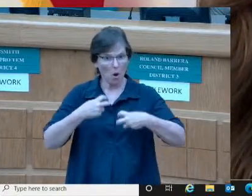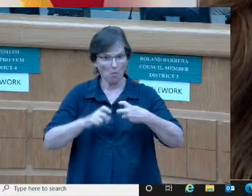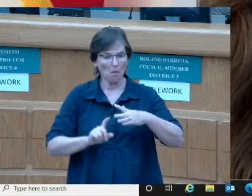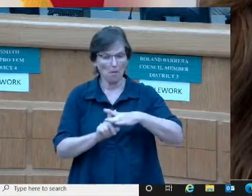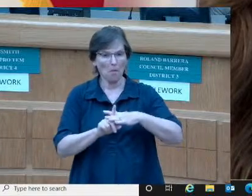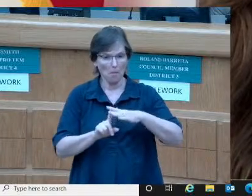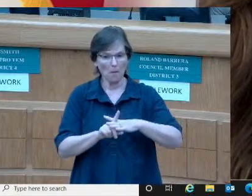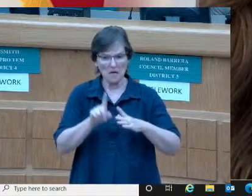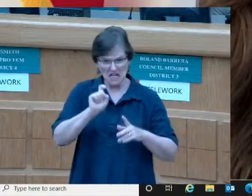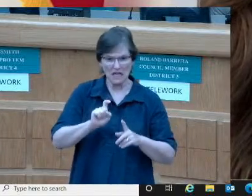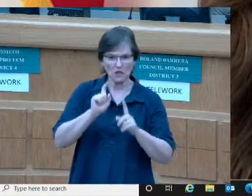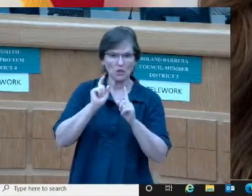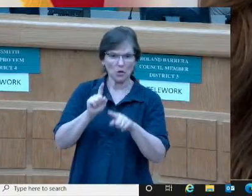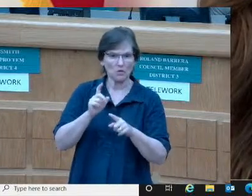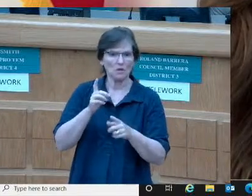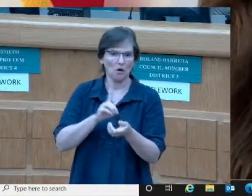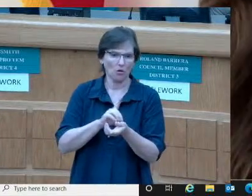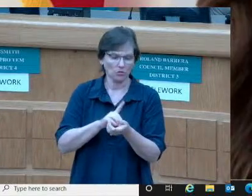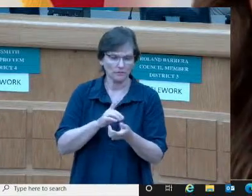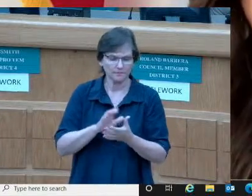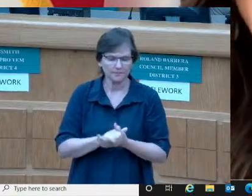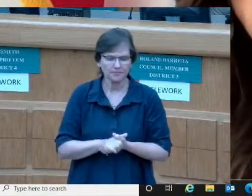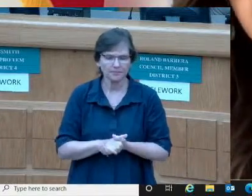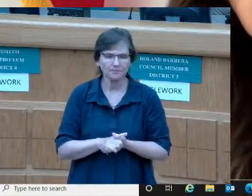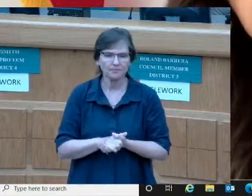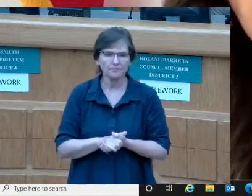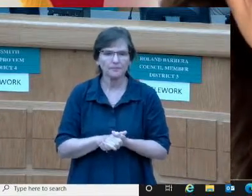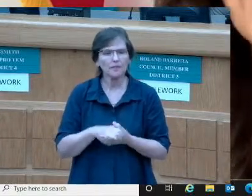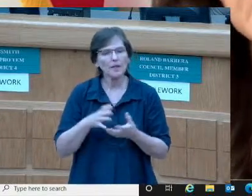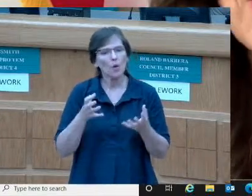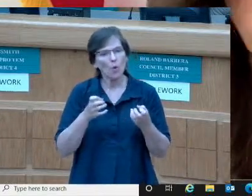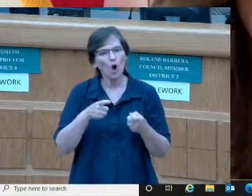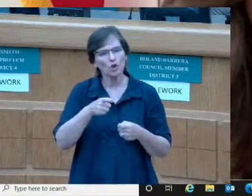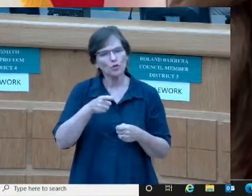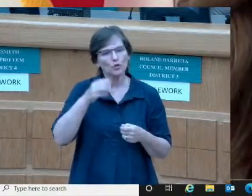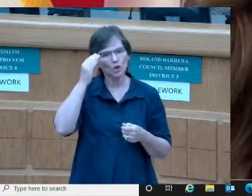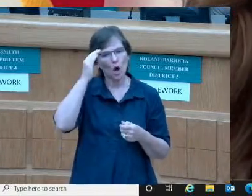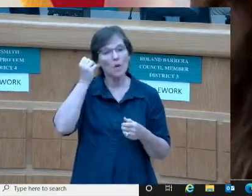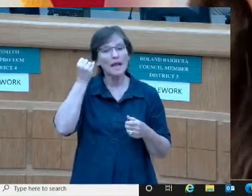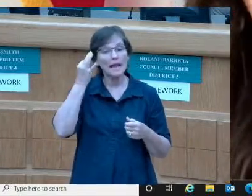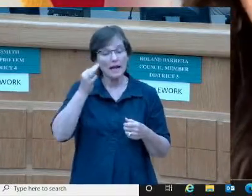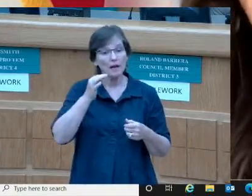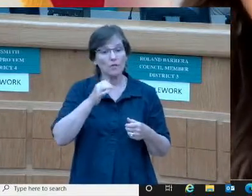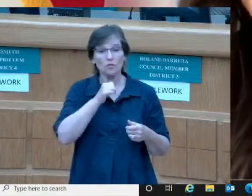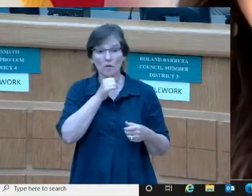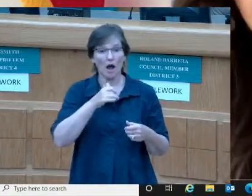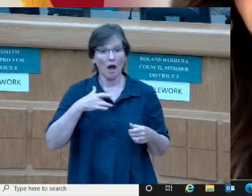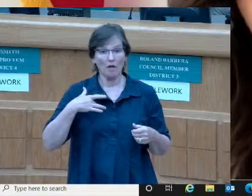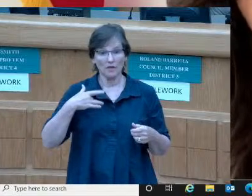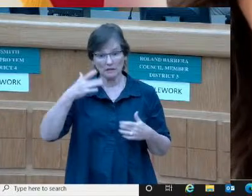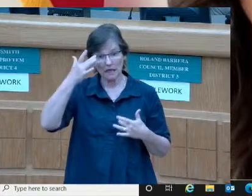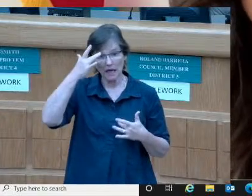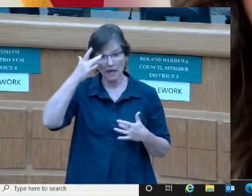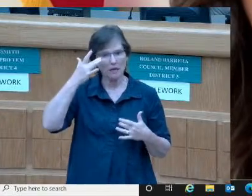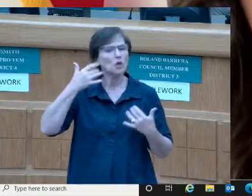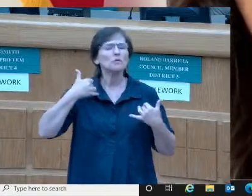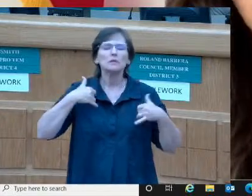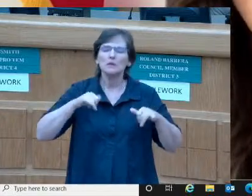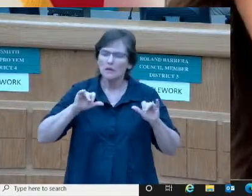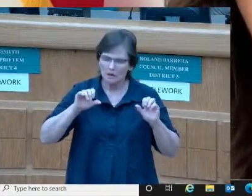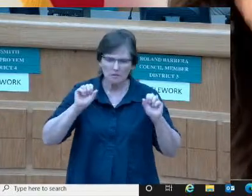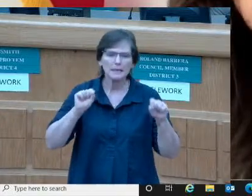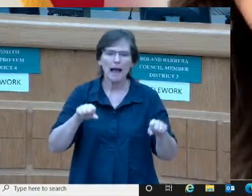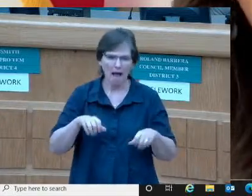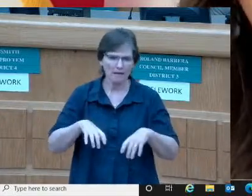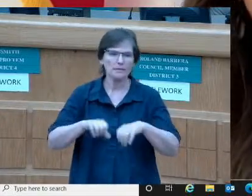have. And I want you to know that if you don't have symptoms, you can still get tested. And